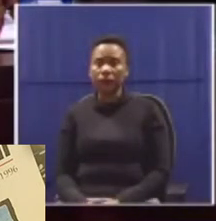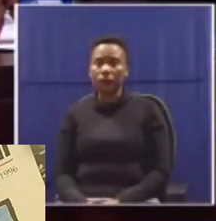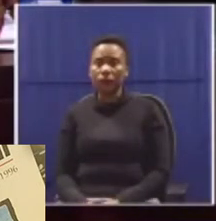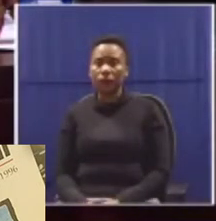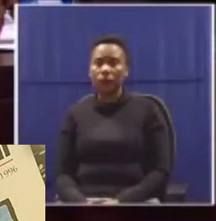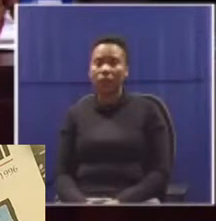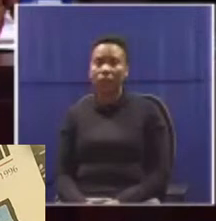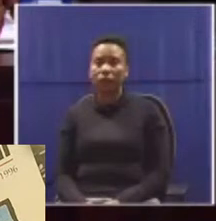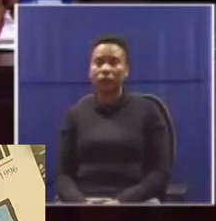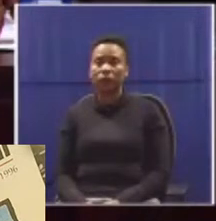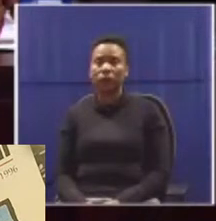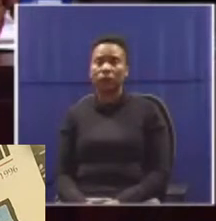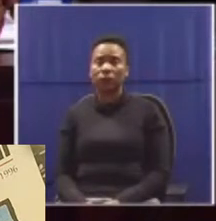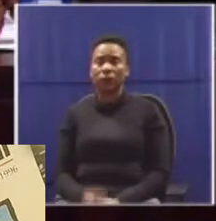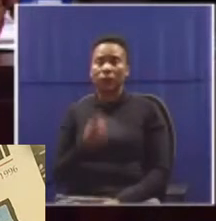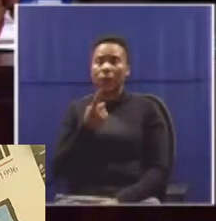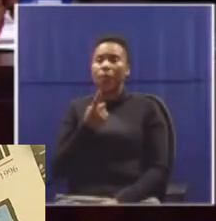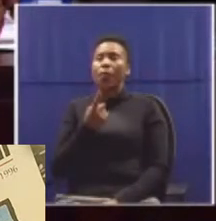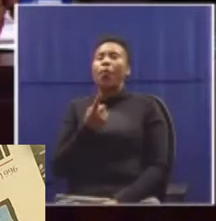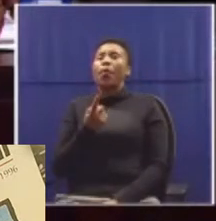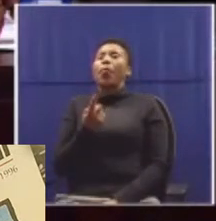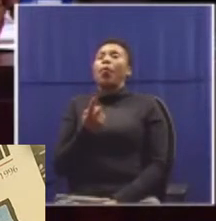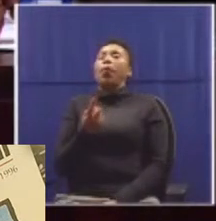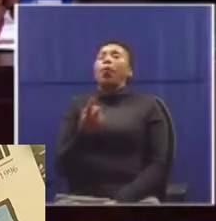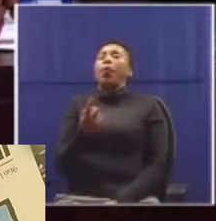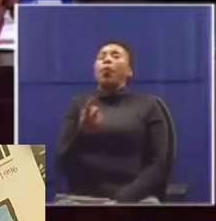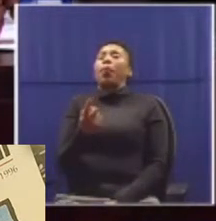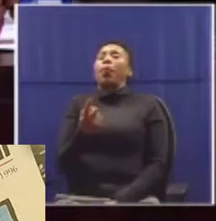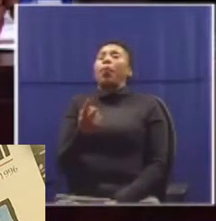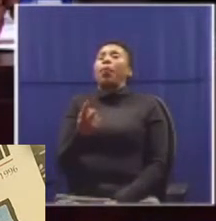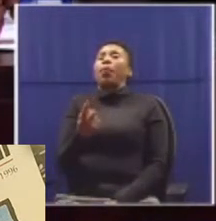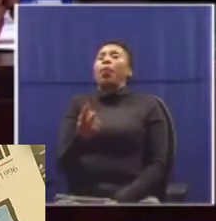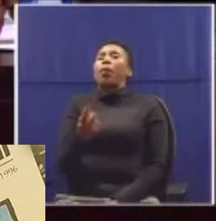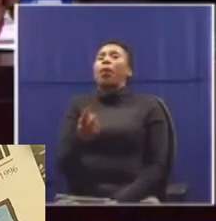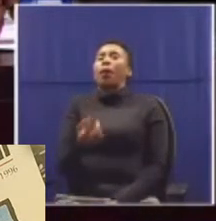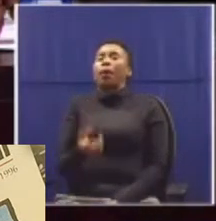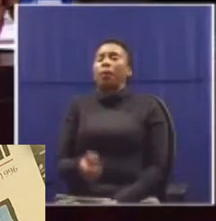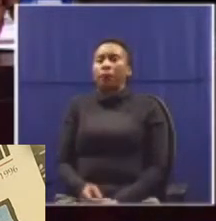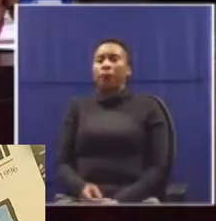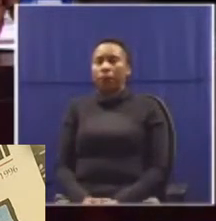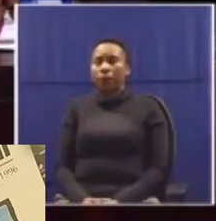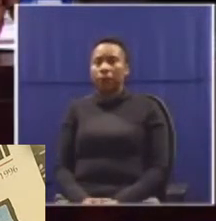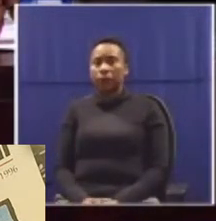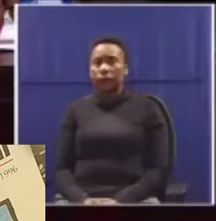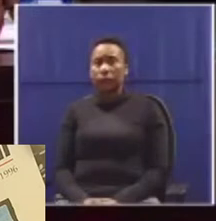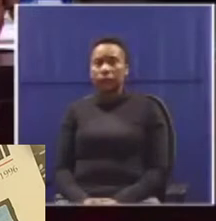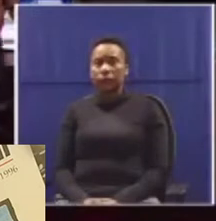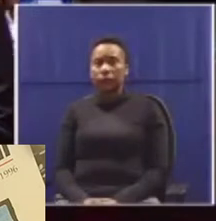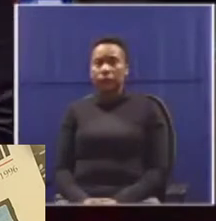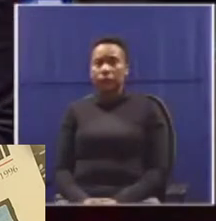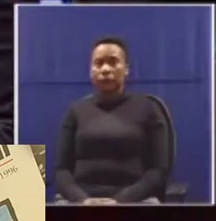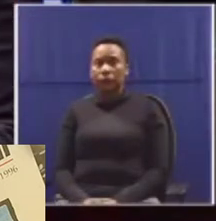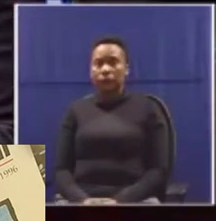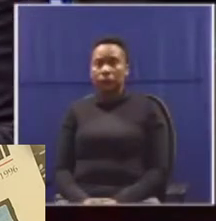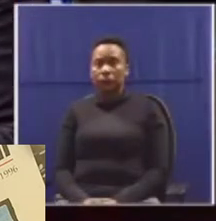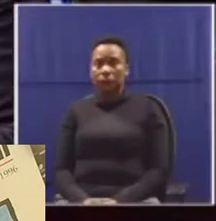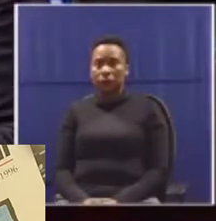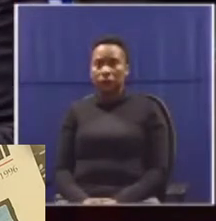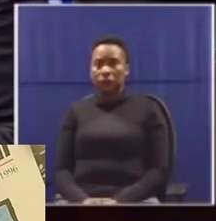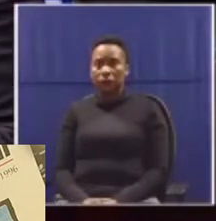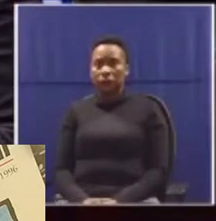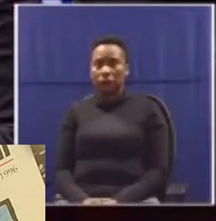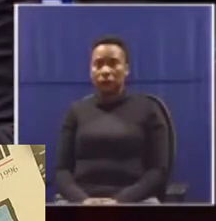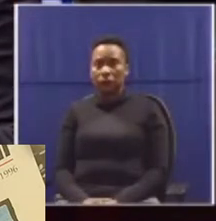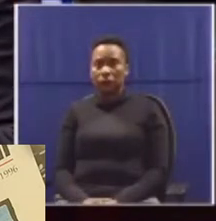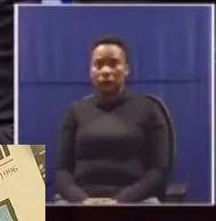they proposing that we should do the NC government is already doing for example they say the following we must restore confidence